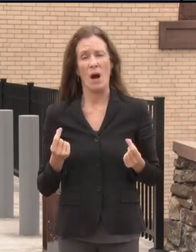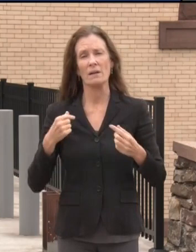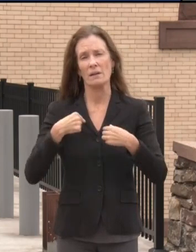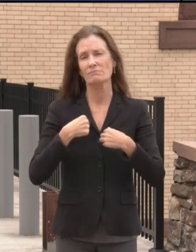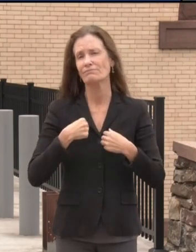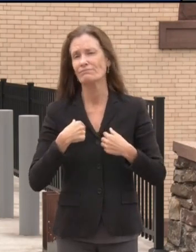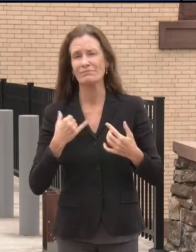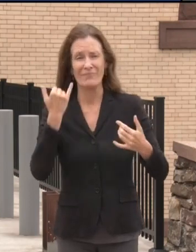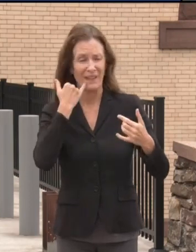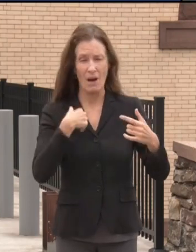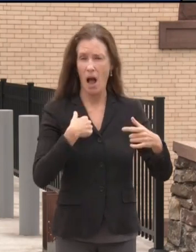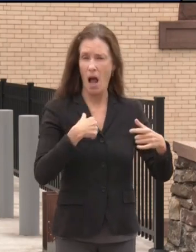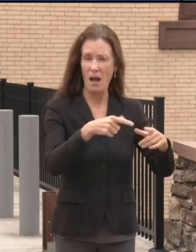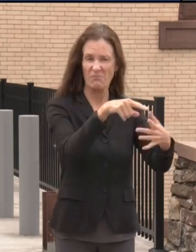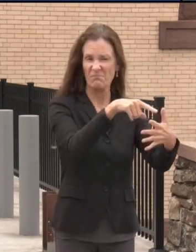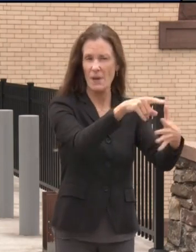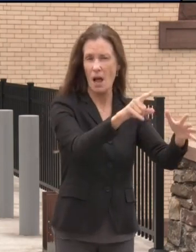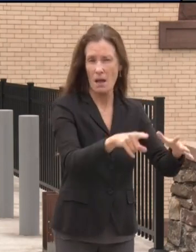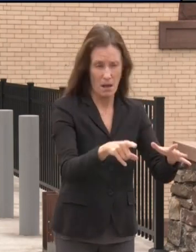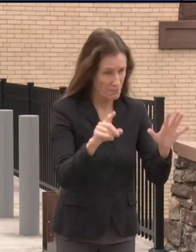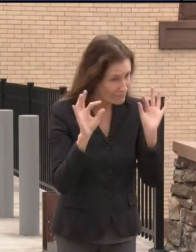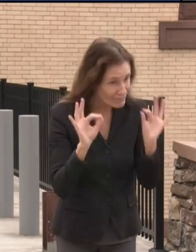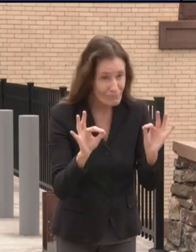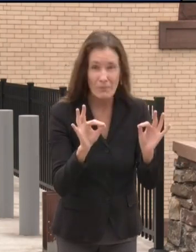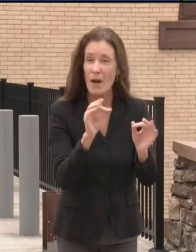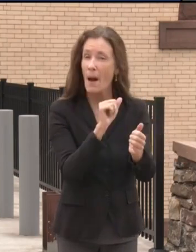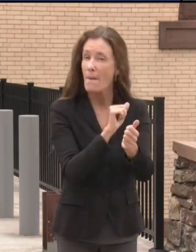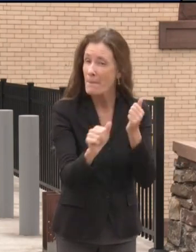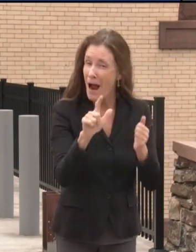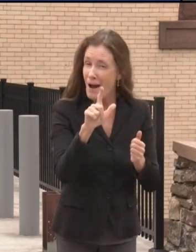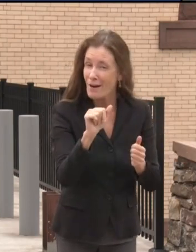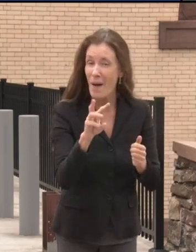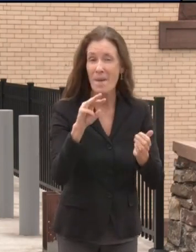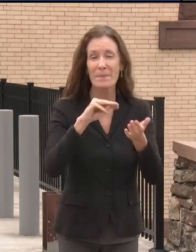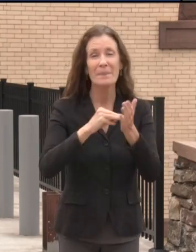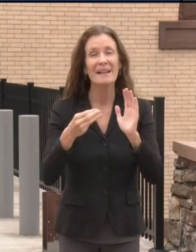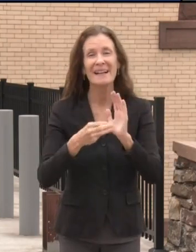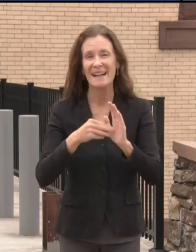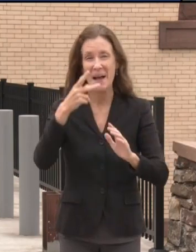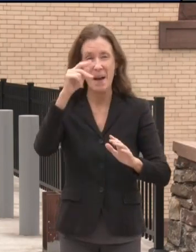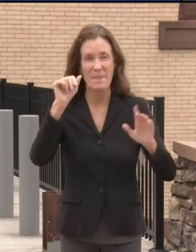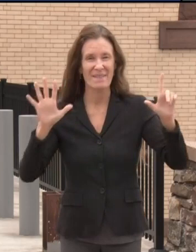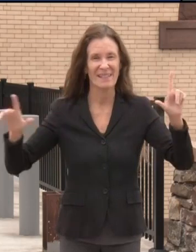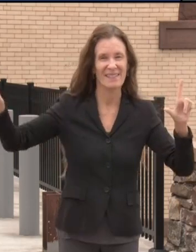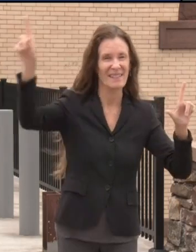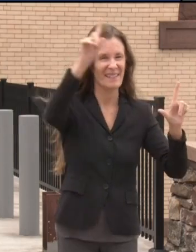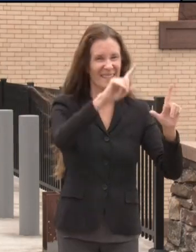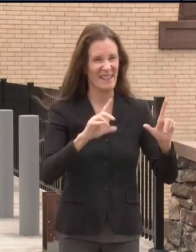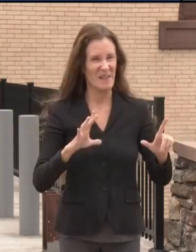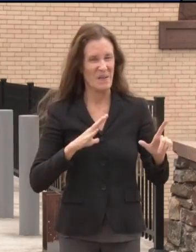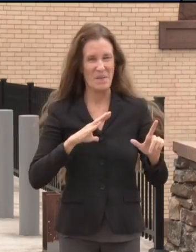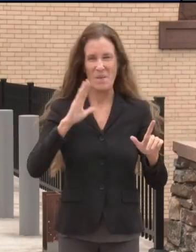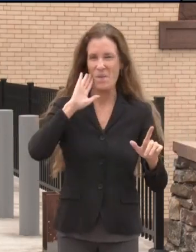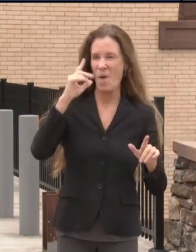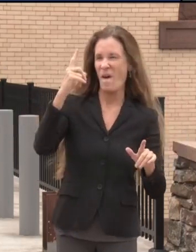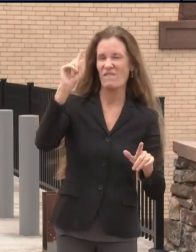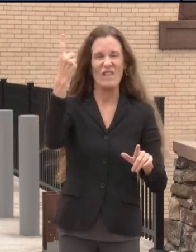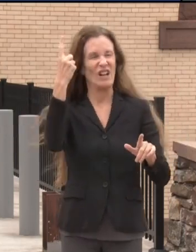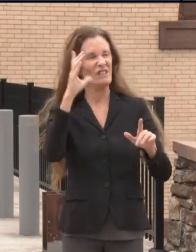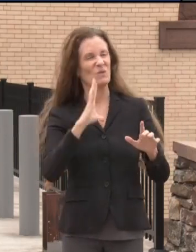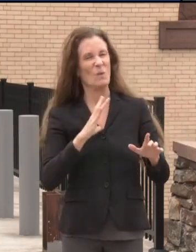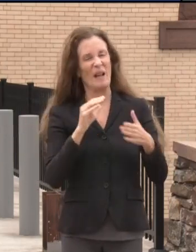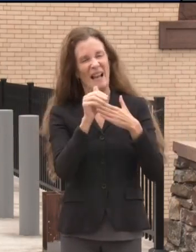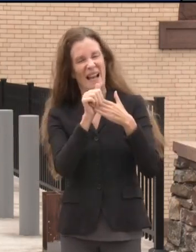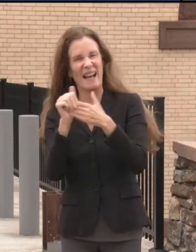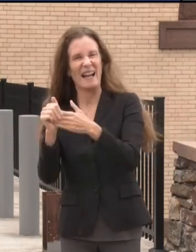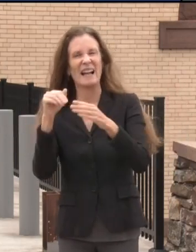policy, Pennsylvania will be one of the leaders in the nation in terms